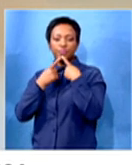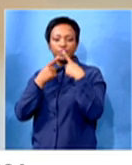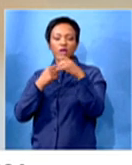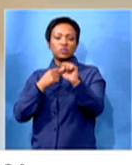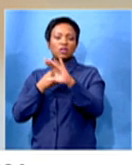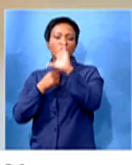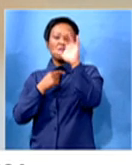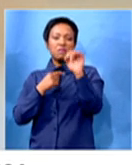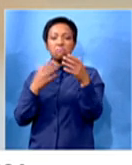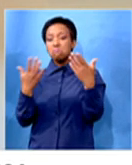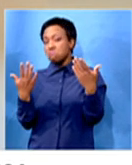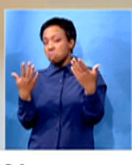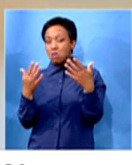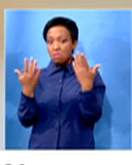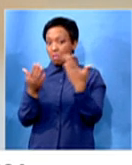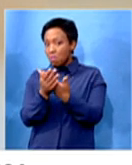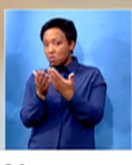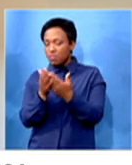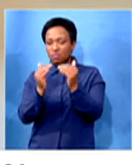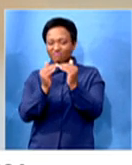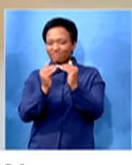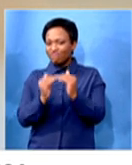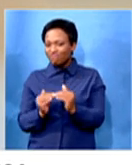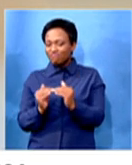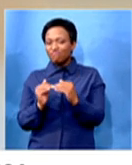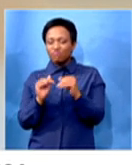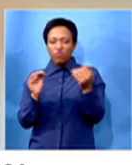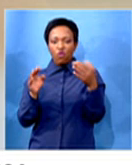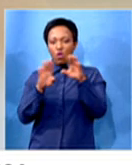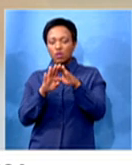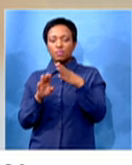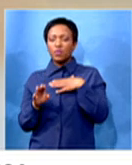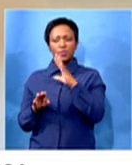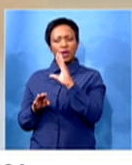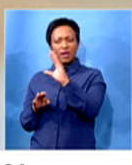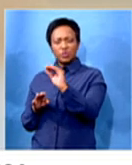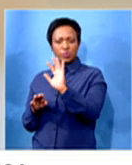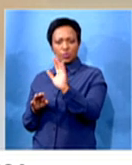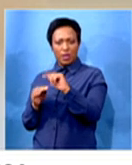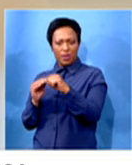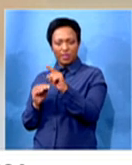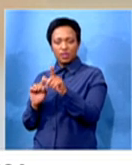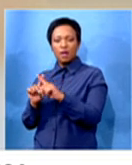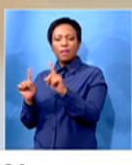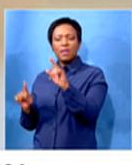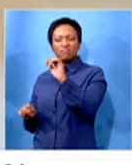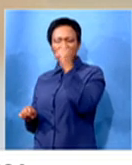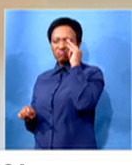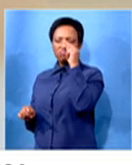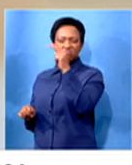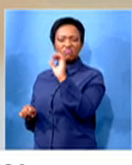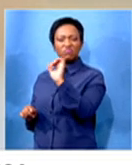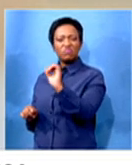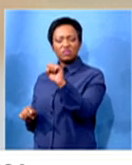go, open up, all of these kind of things. I'm not going to ask you to speak on that, but what I am going to ask you is just your view and opinion as to how South Africa